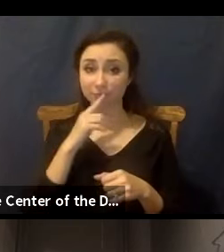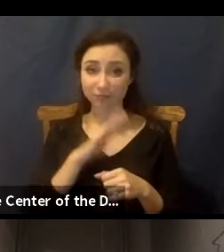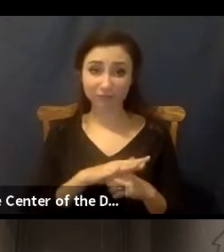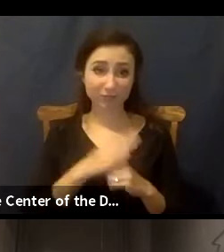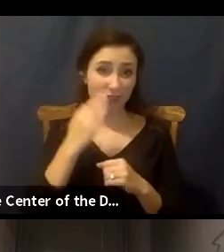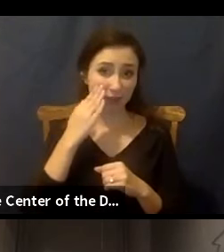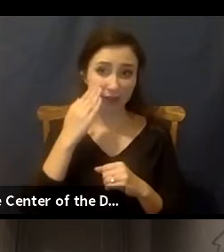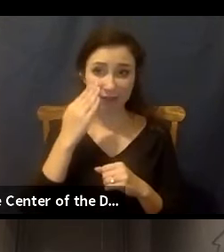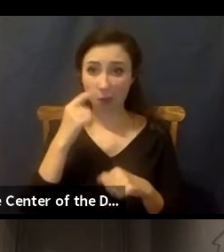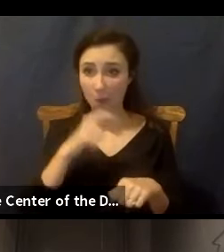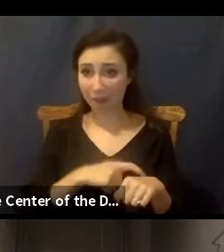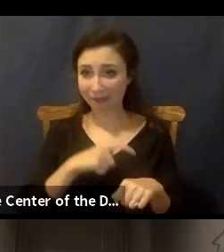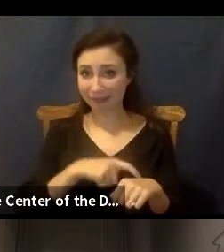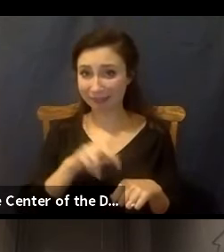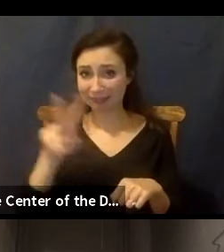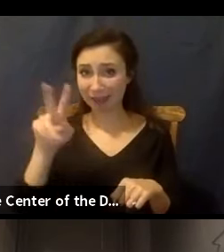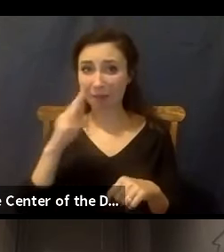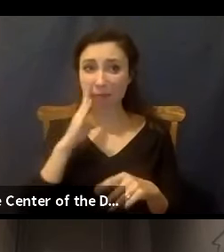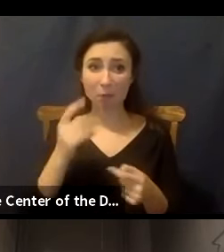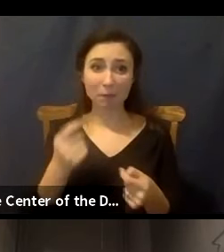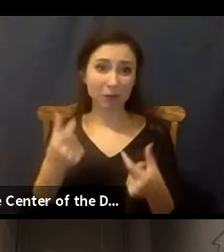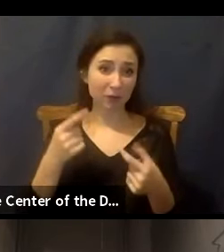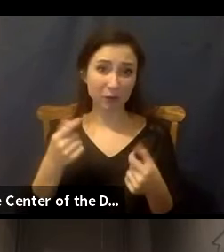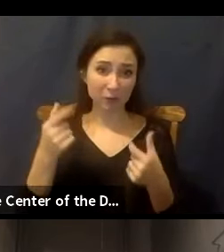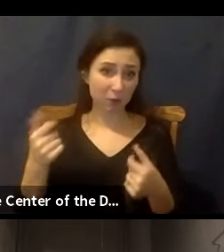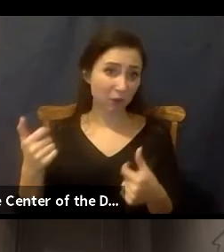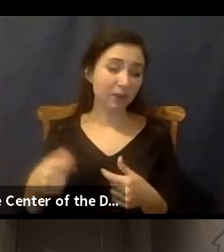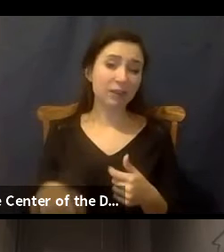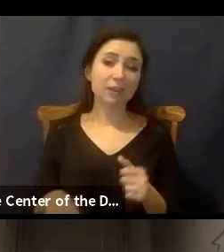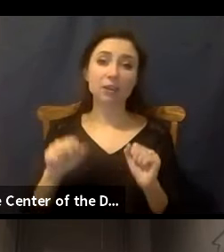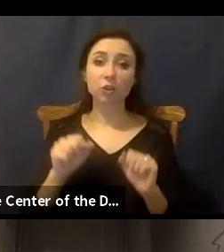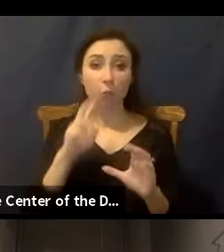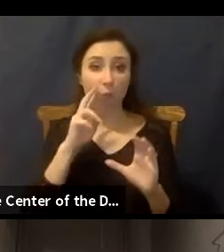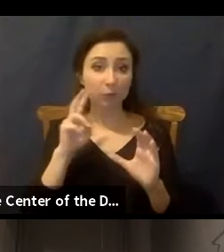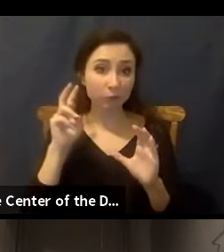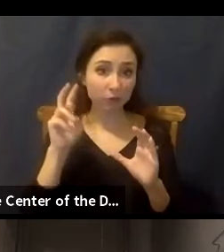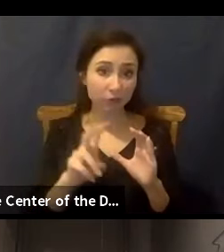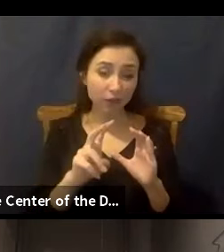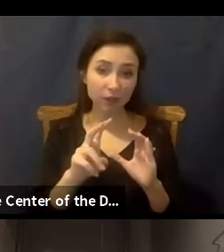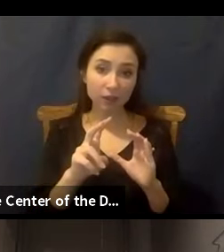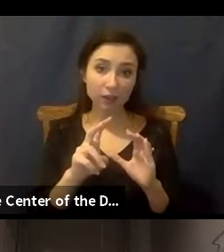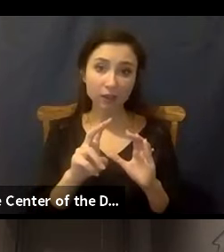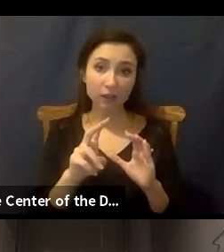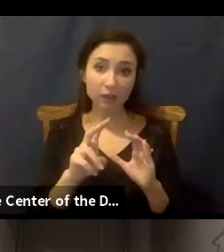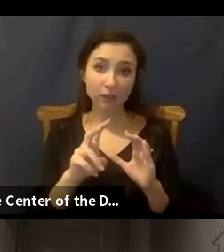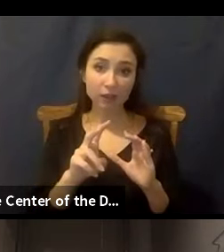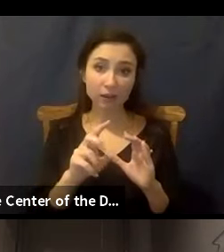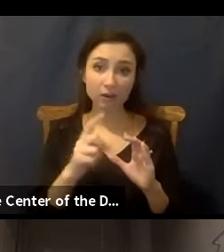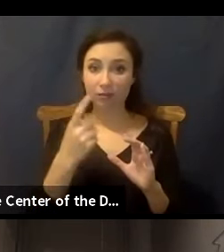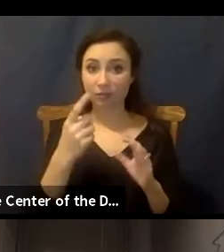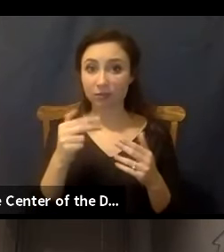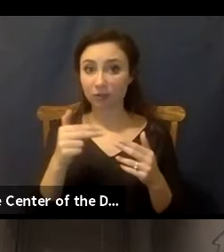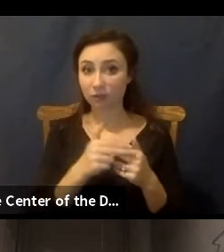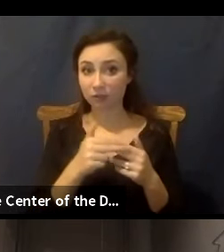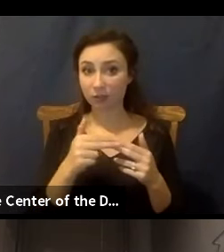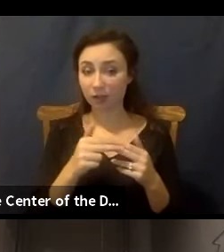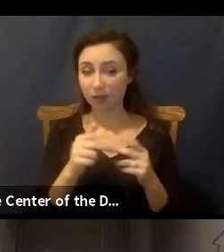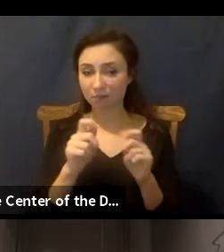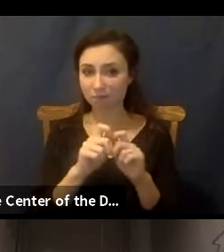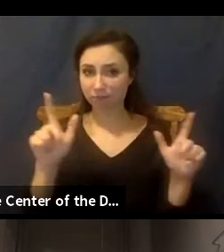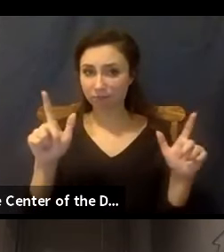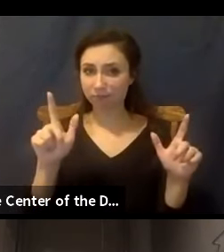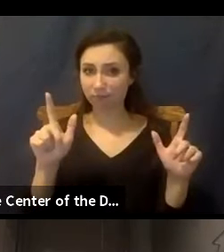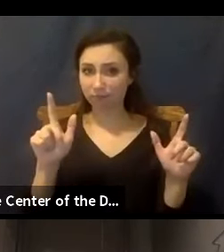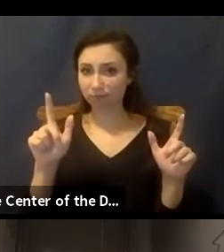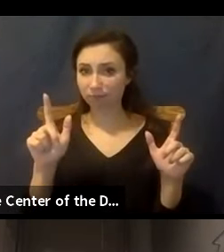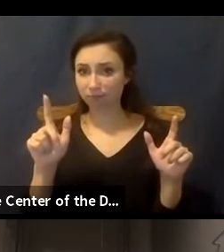hour, these will be fast. Could we project the single slide that I submitted ahead of